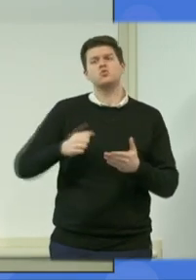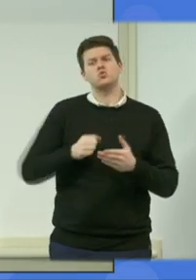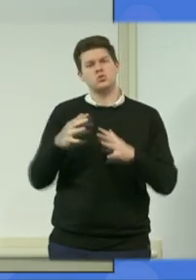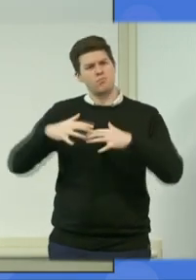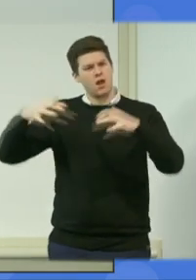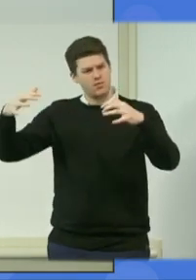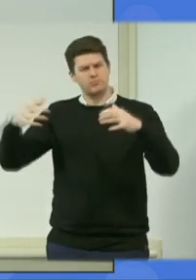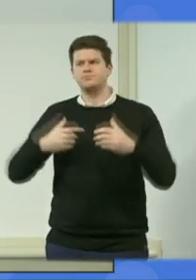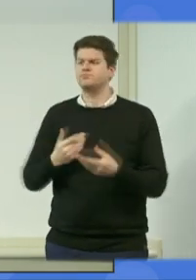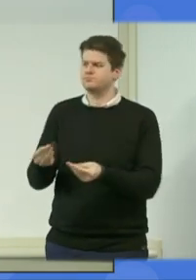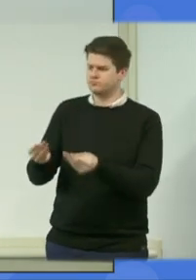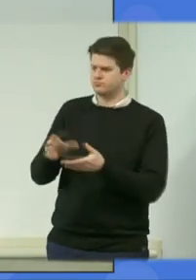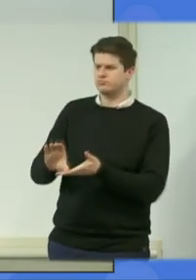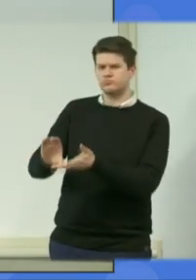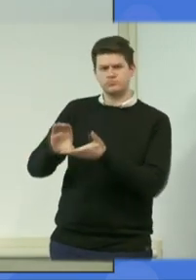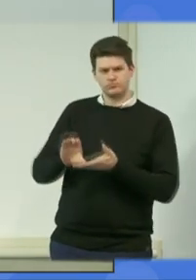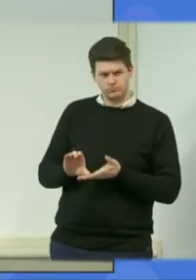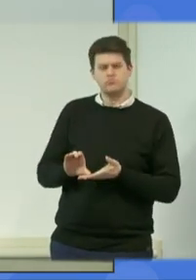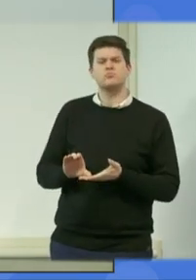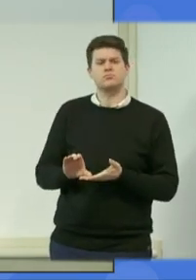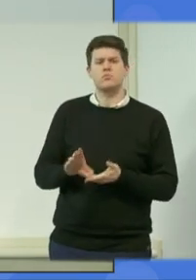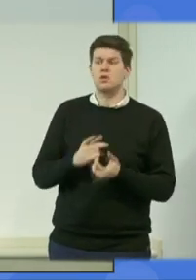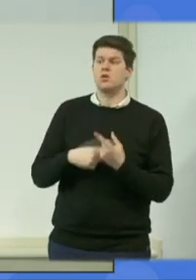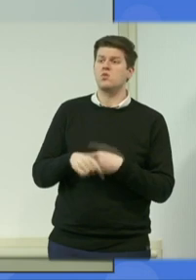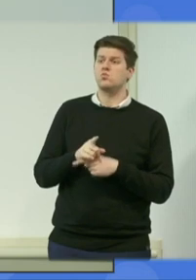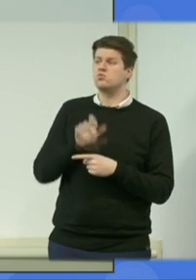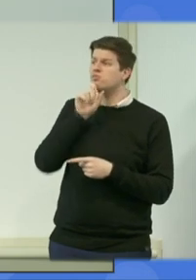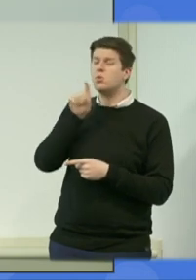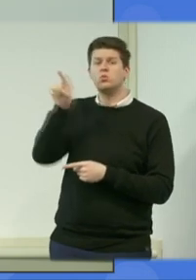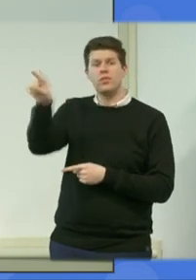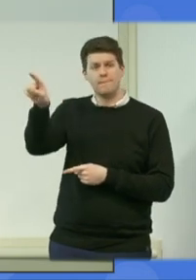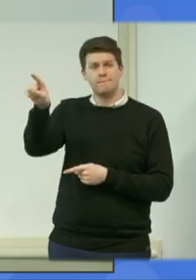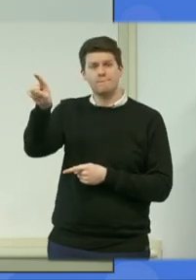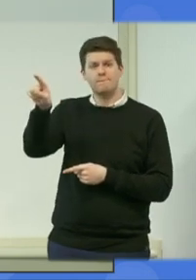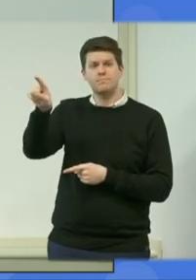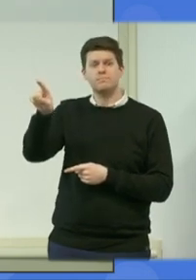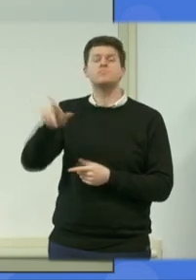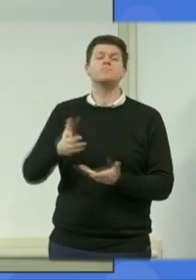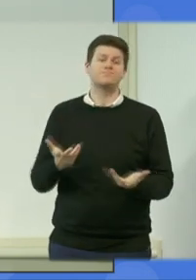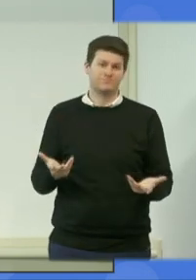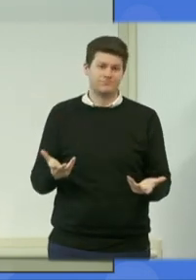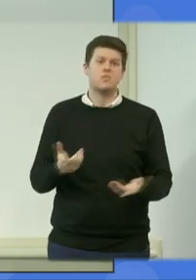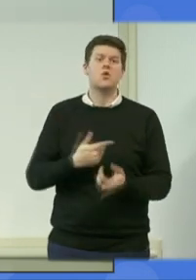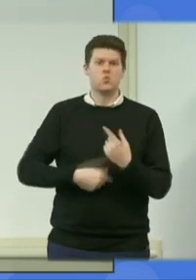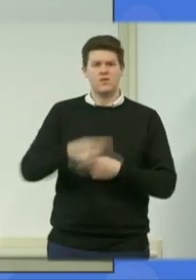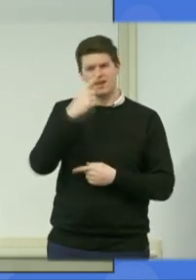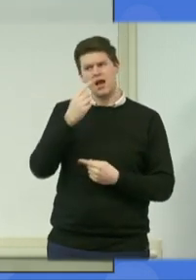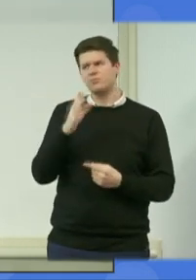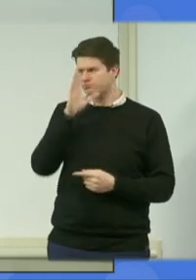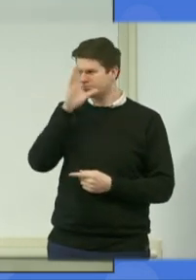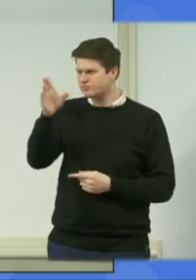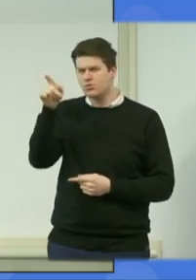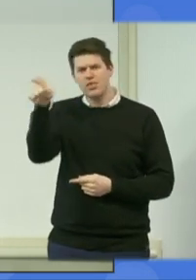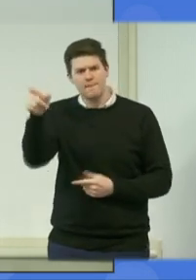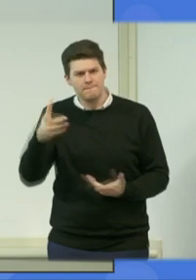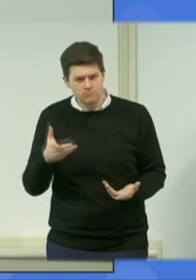Scottish Parliament. So the whole point of having Audit Scotland is that we can speak truth to power. That, in a sense, is our job,